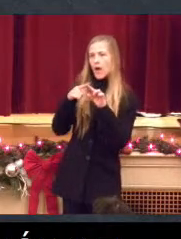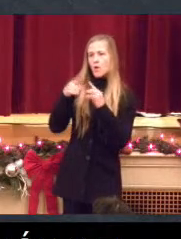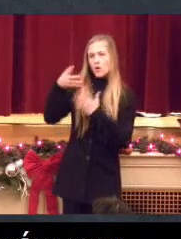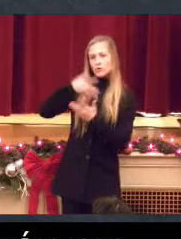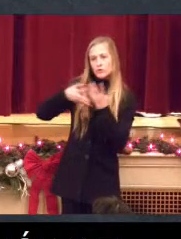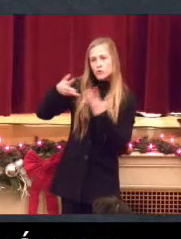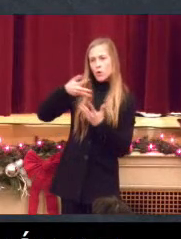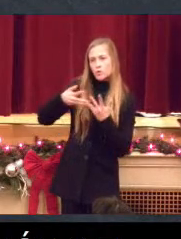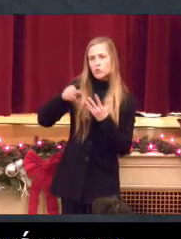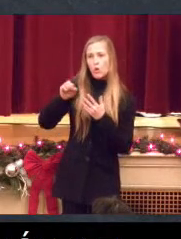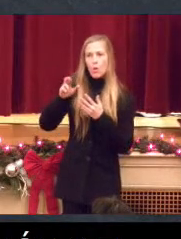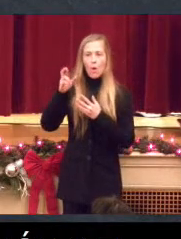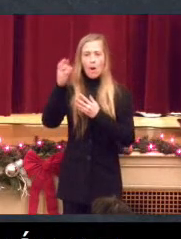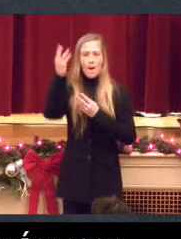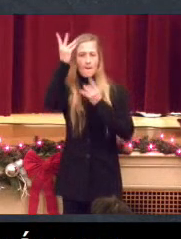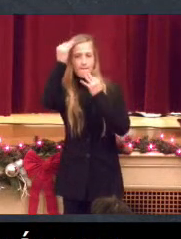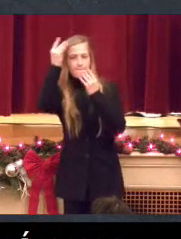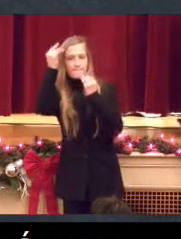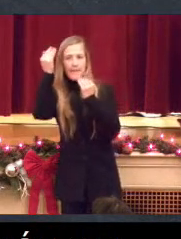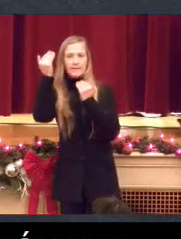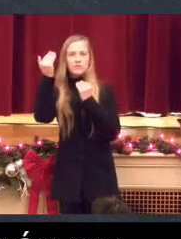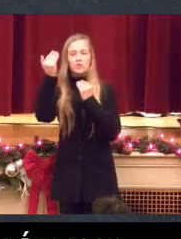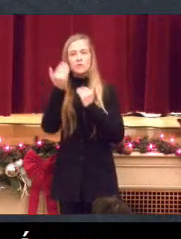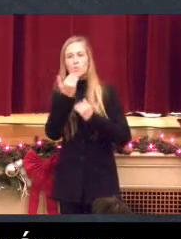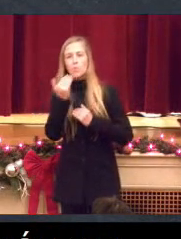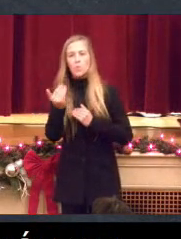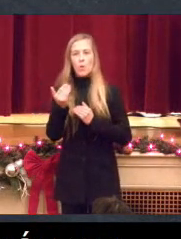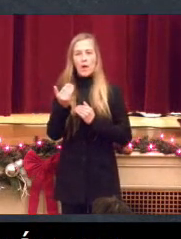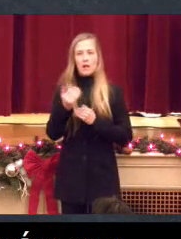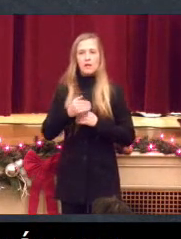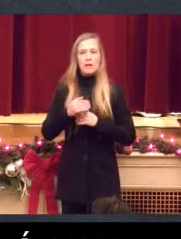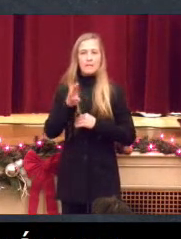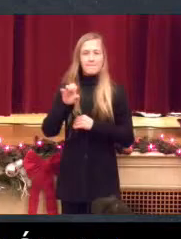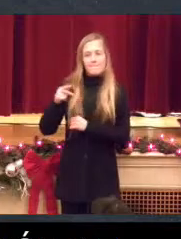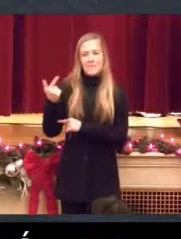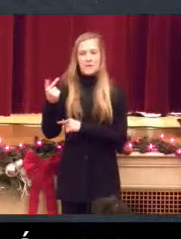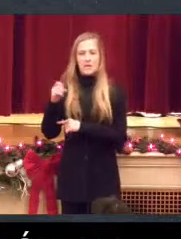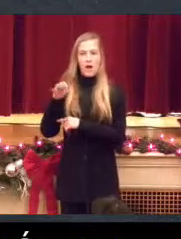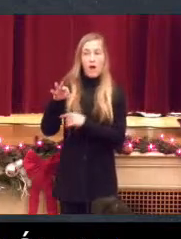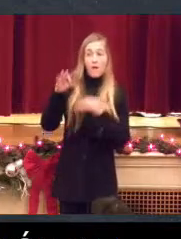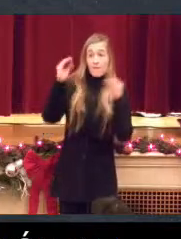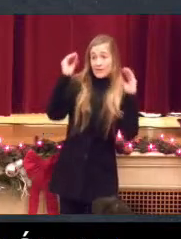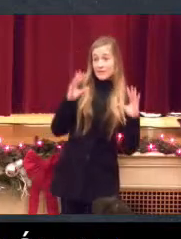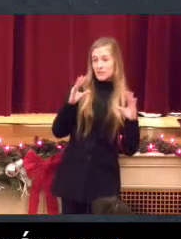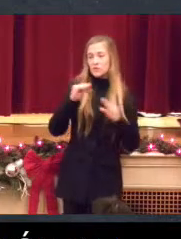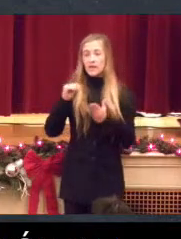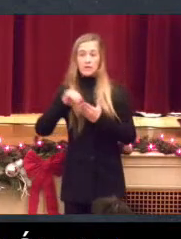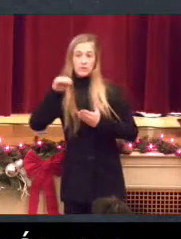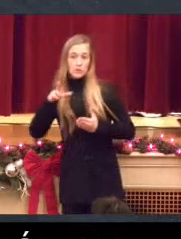the mental wellness of staff as well as students who will be a part of this